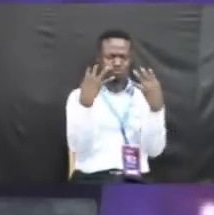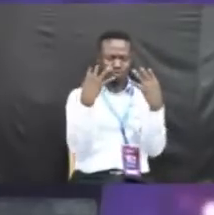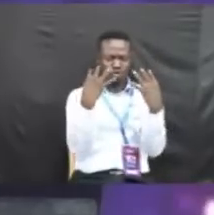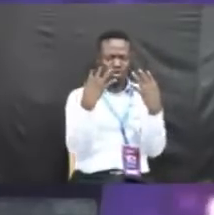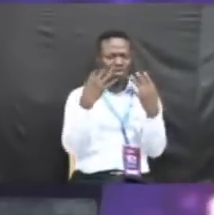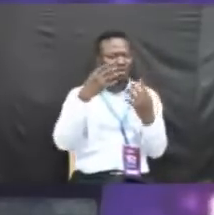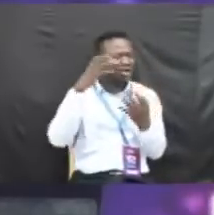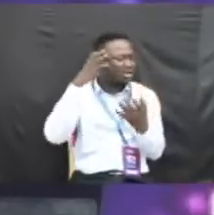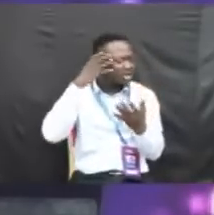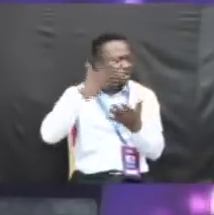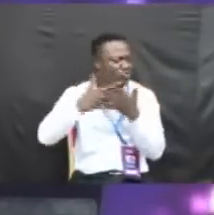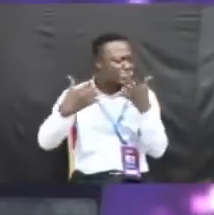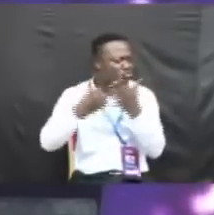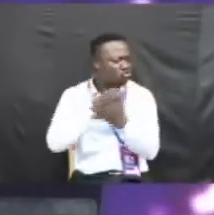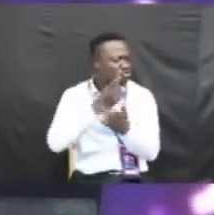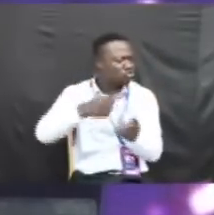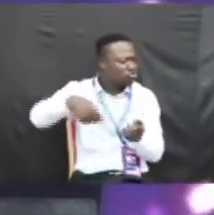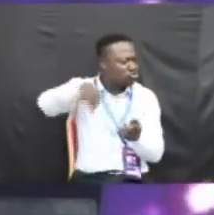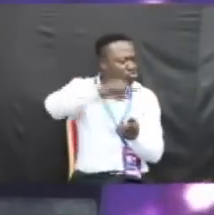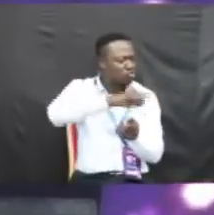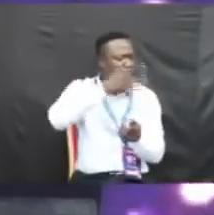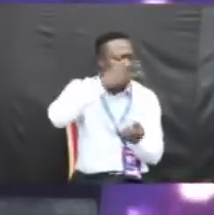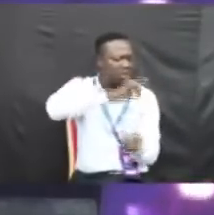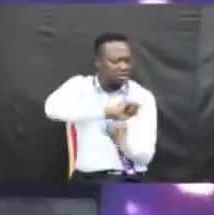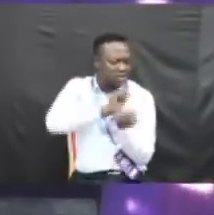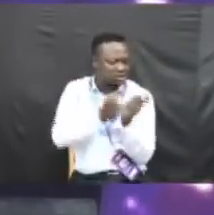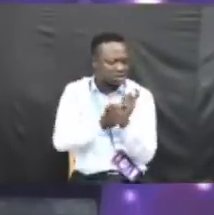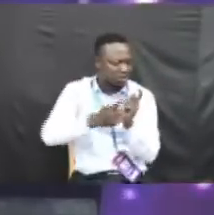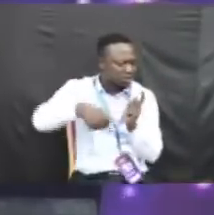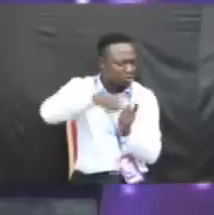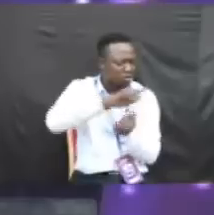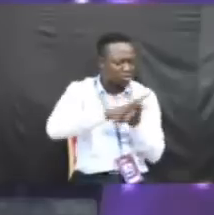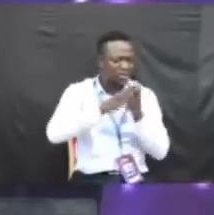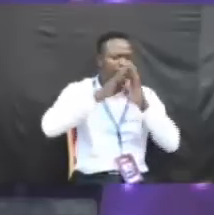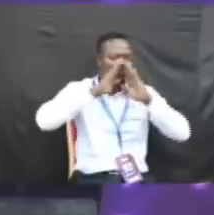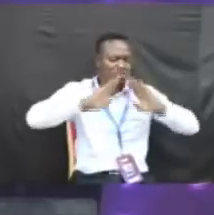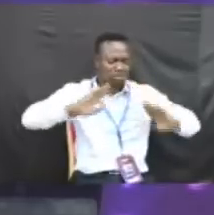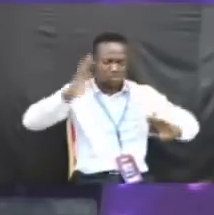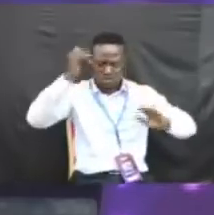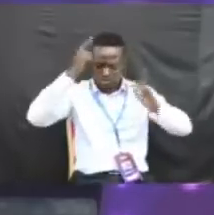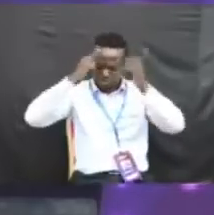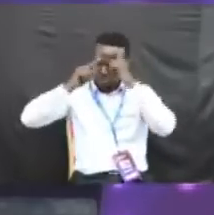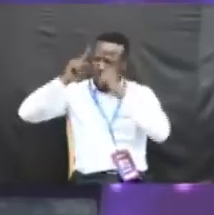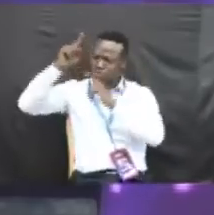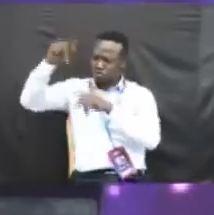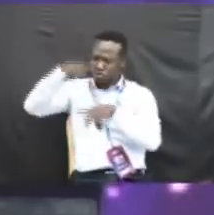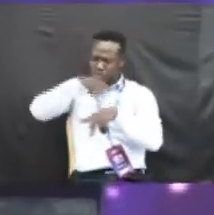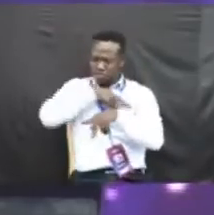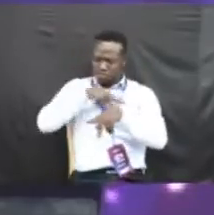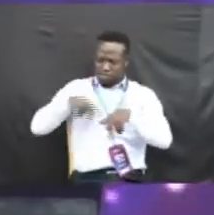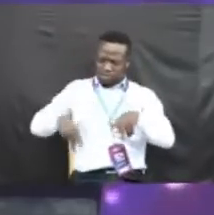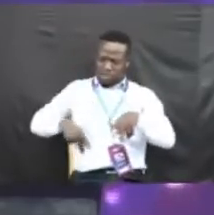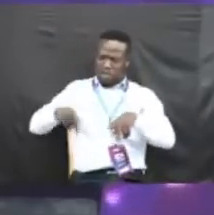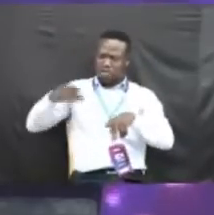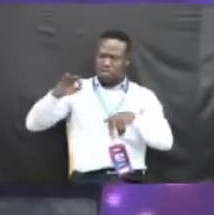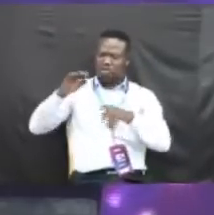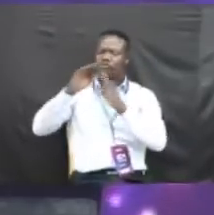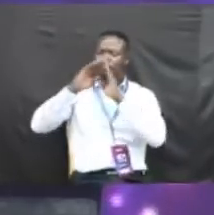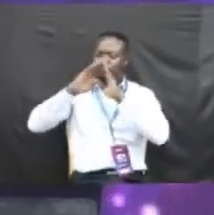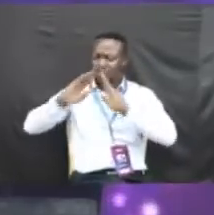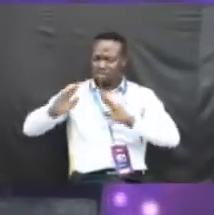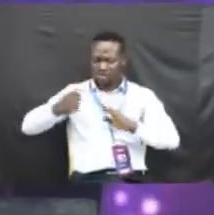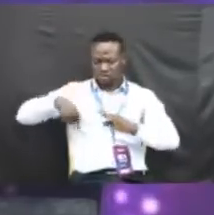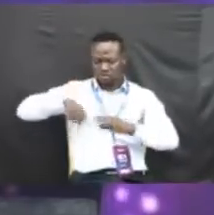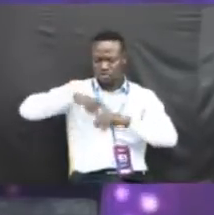and the knowledge of good news, there shall be peace because you are the prince of peace. We depend